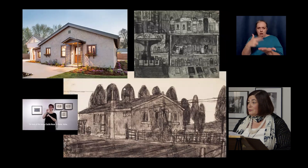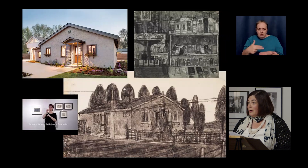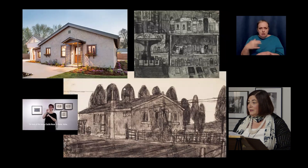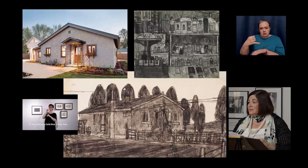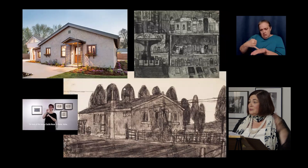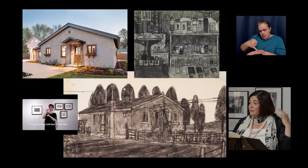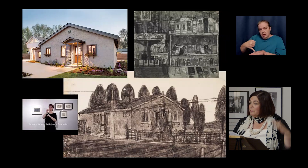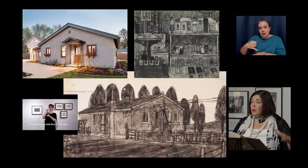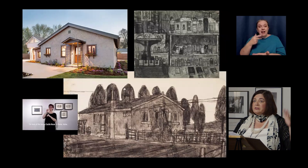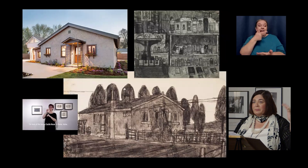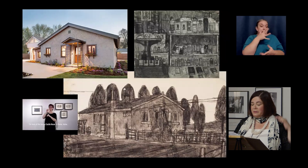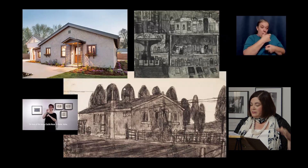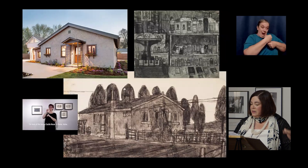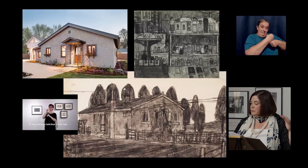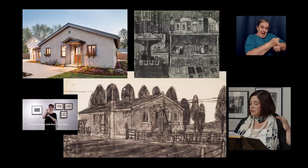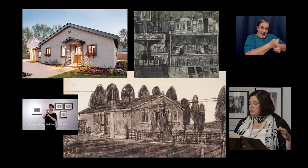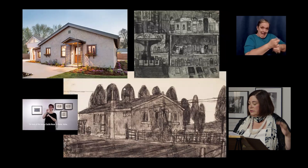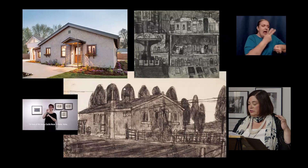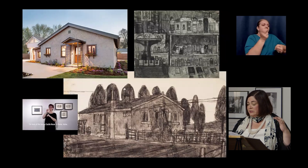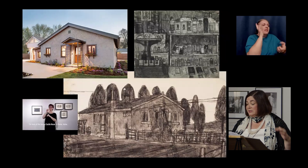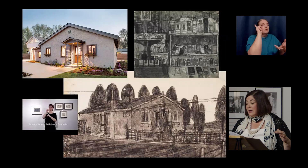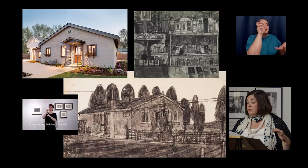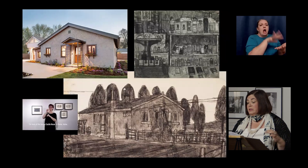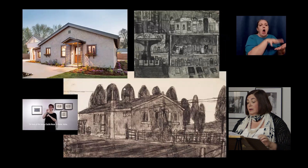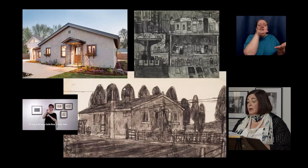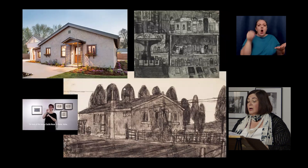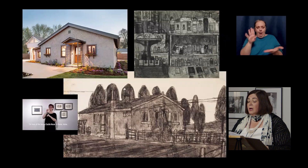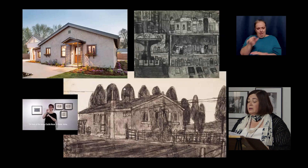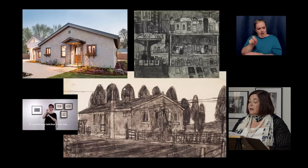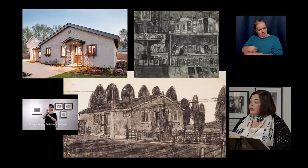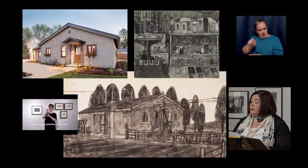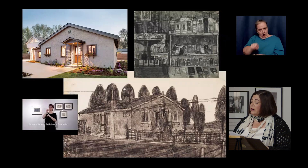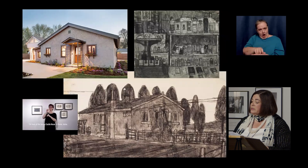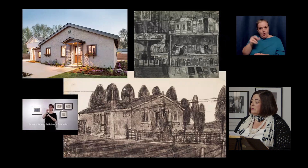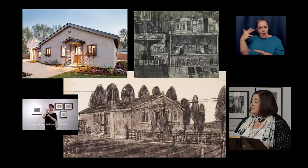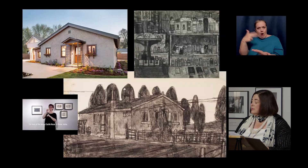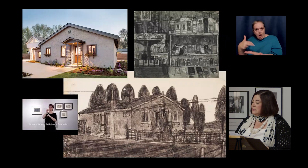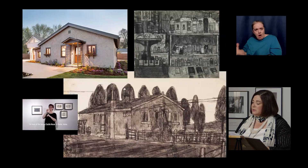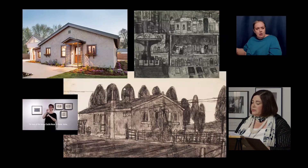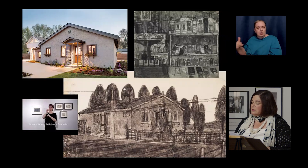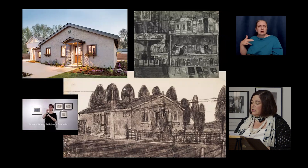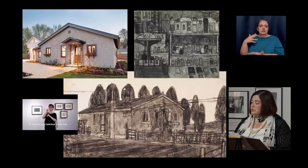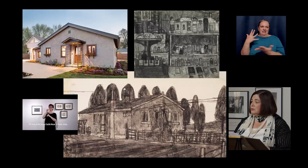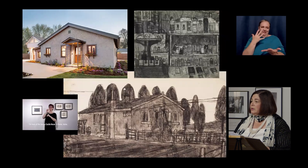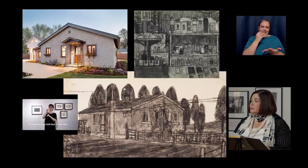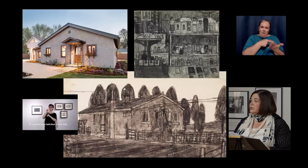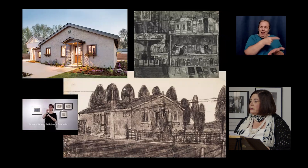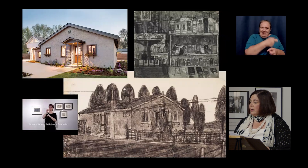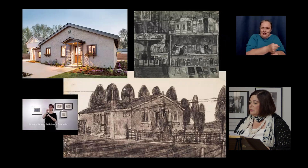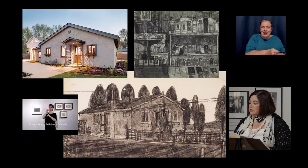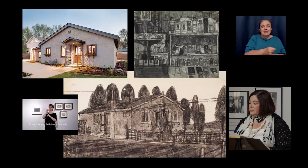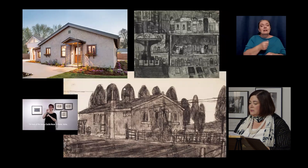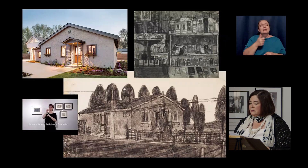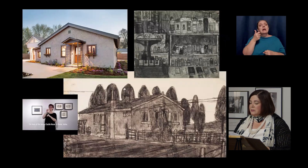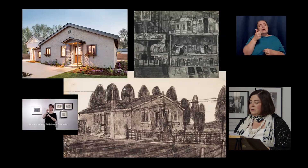own drawings. These sort of multiples that he would do is just astounding. Like other artists you have seen in this presentation, he was